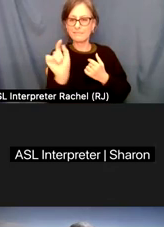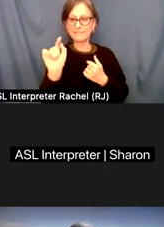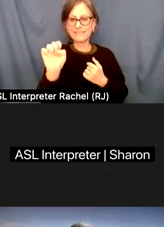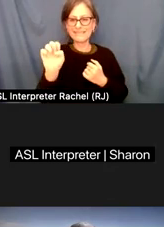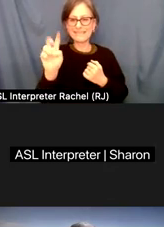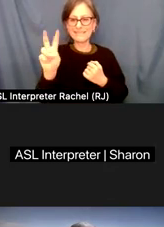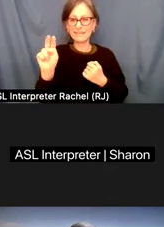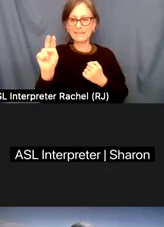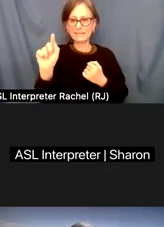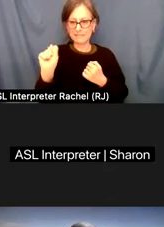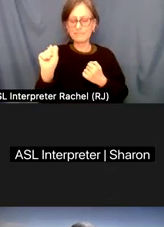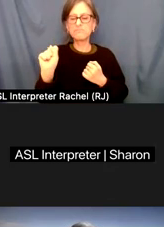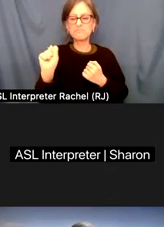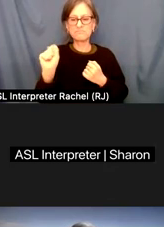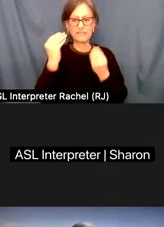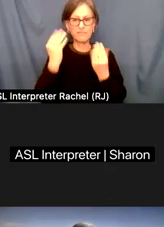there. Okay.